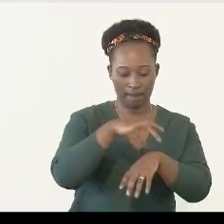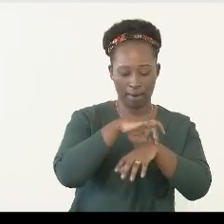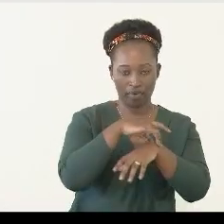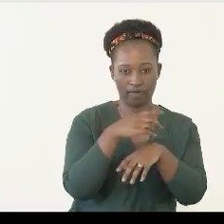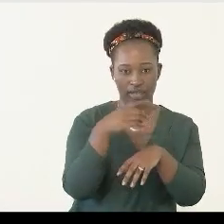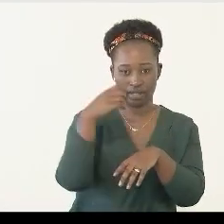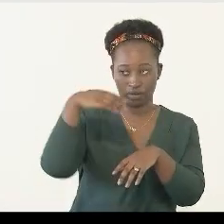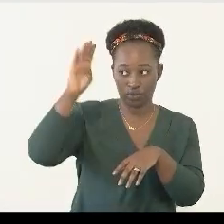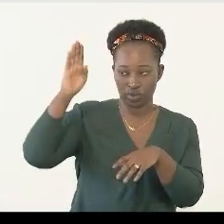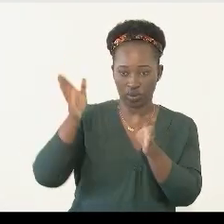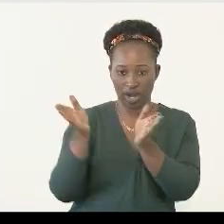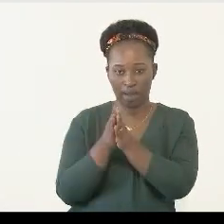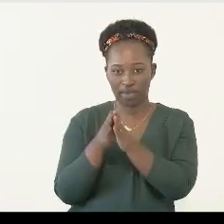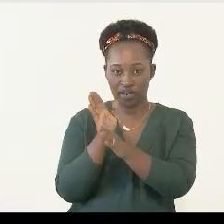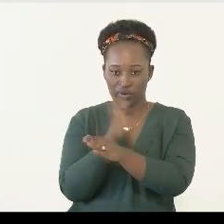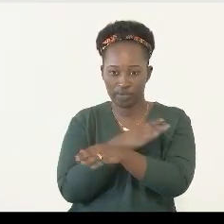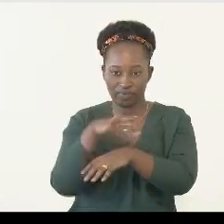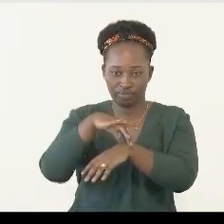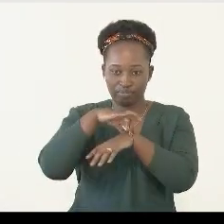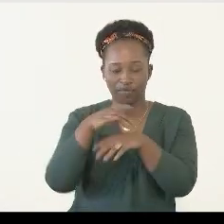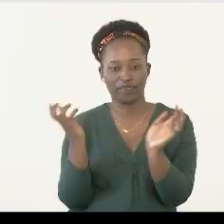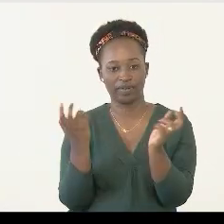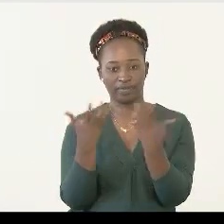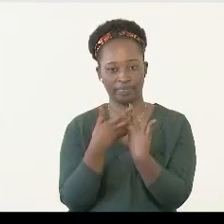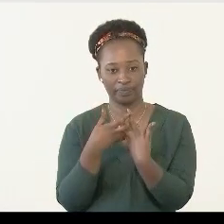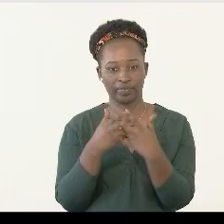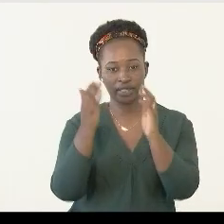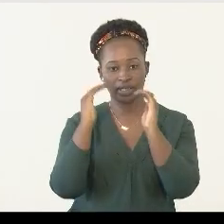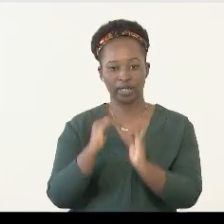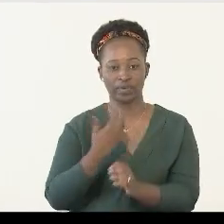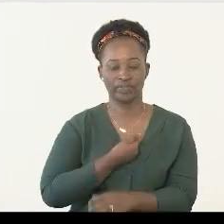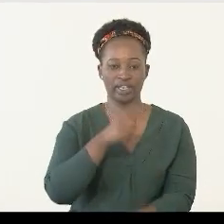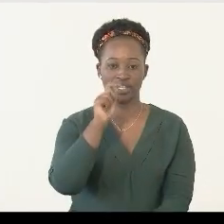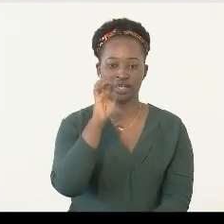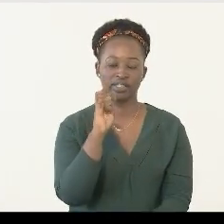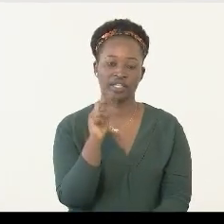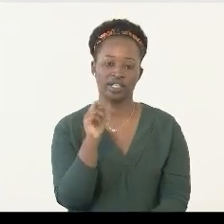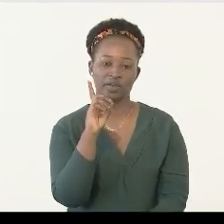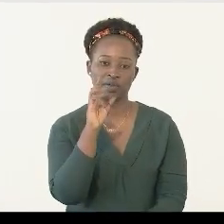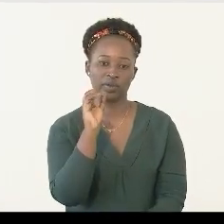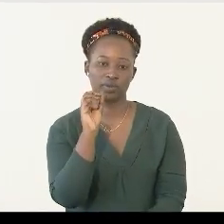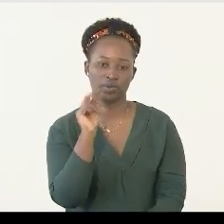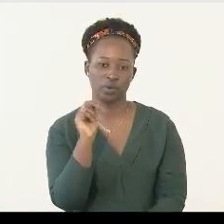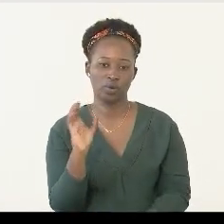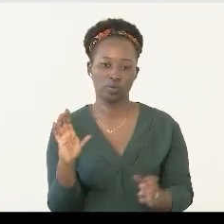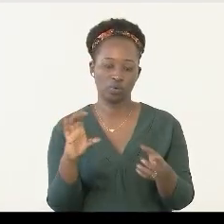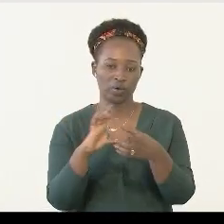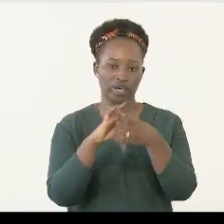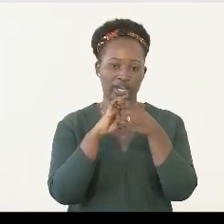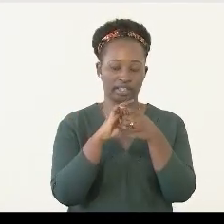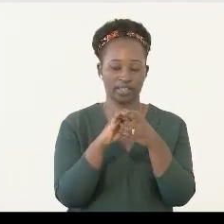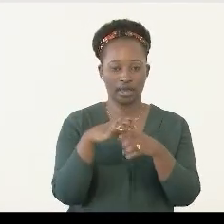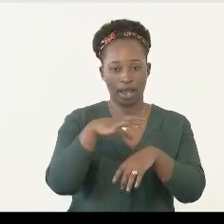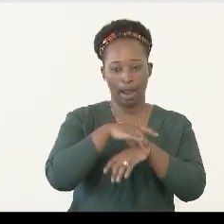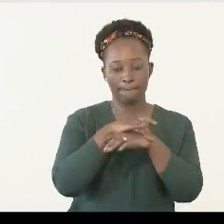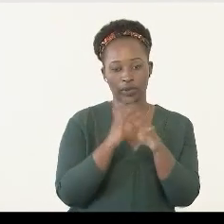you can see, this one is the ligament. Then we have tendon. Tendon connects a bone to